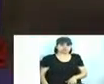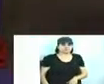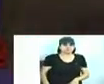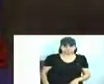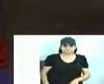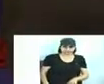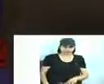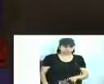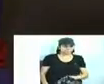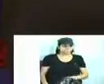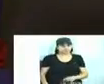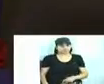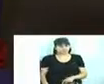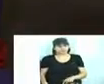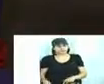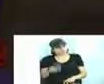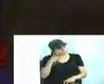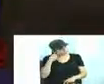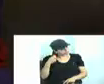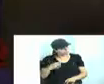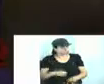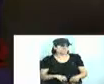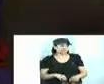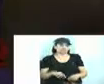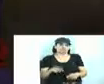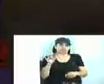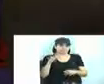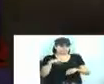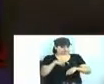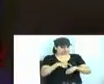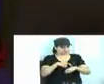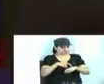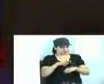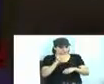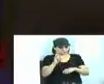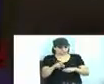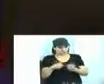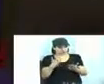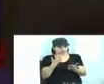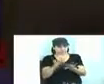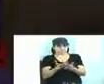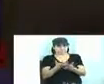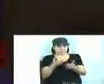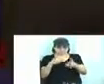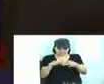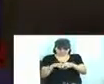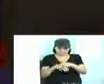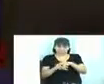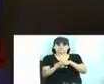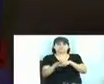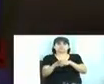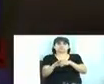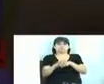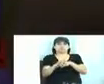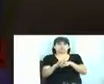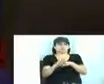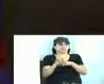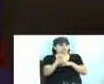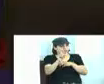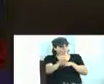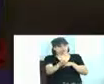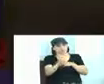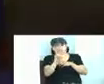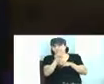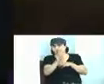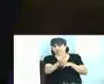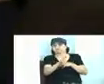checked into the hotel, that told us that this is where we needed to be at this appointed time. And so we all go in ones and twos, and we're chatting.